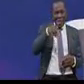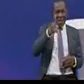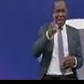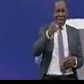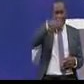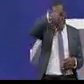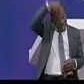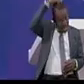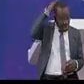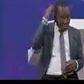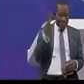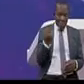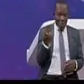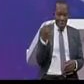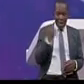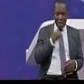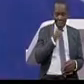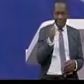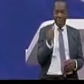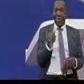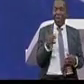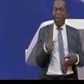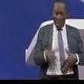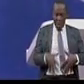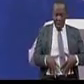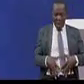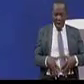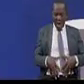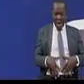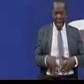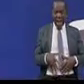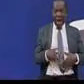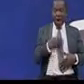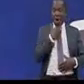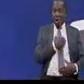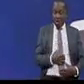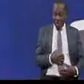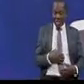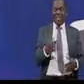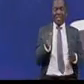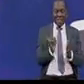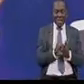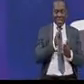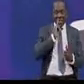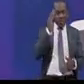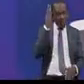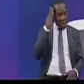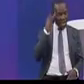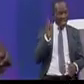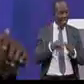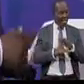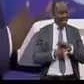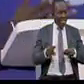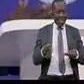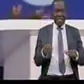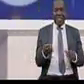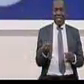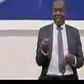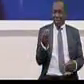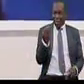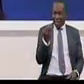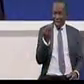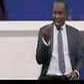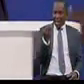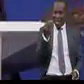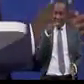they had eaten so much that they slept in the night. That's why they didn't, crush Daniel.